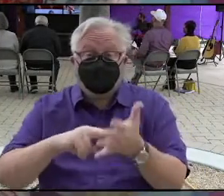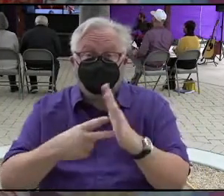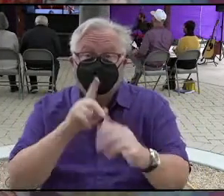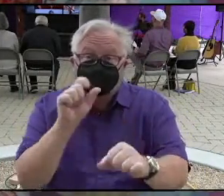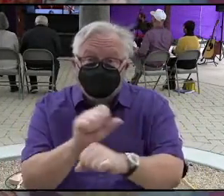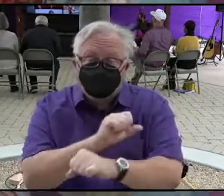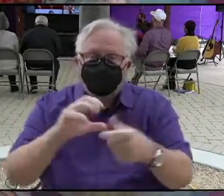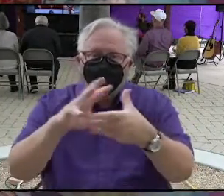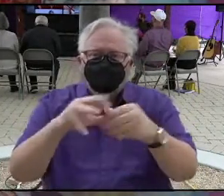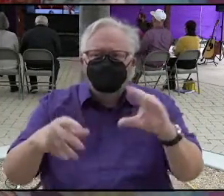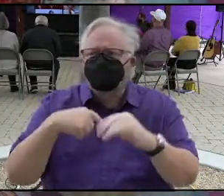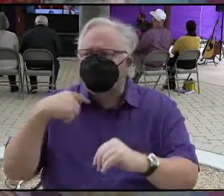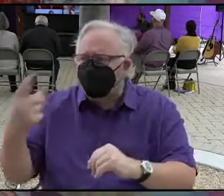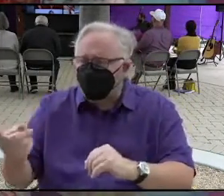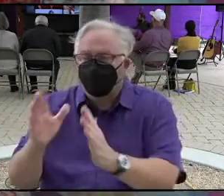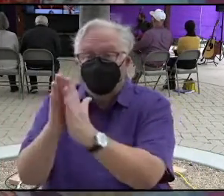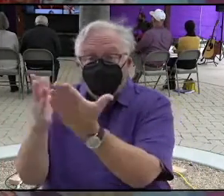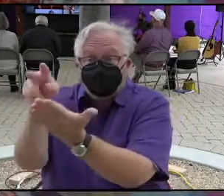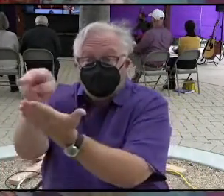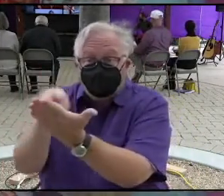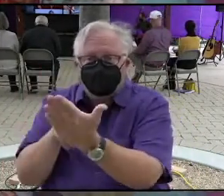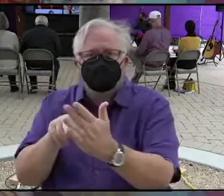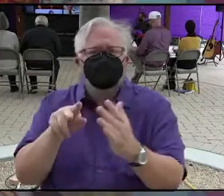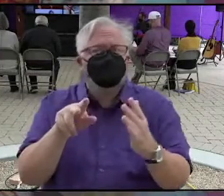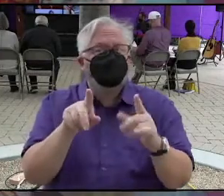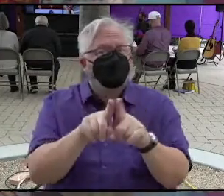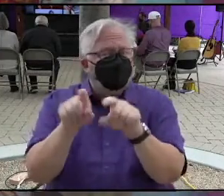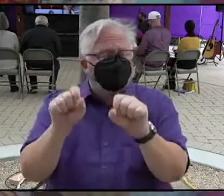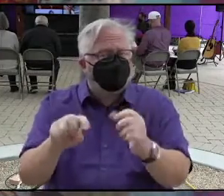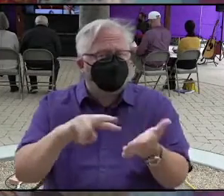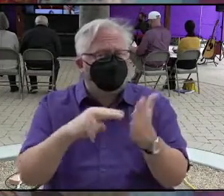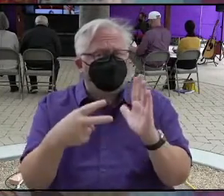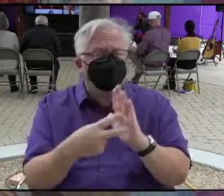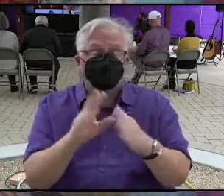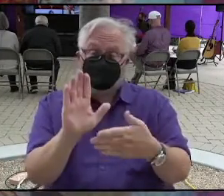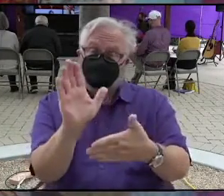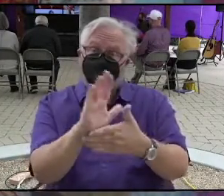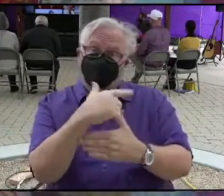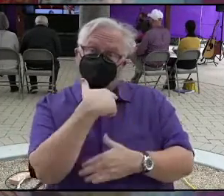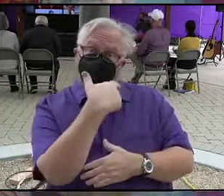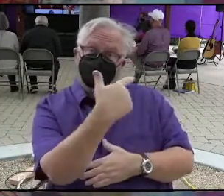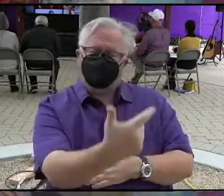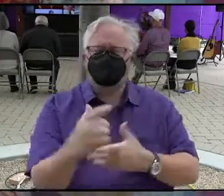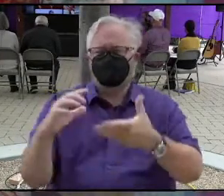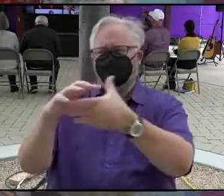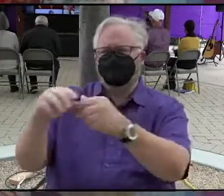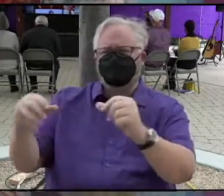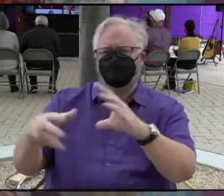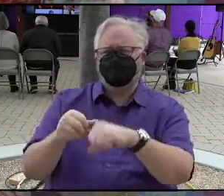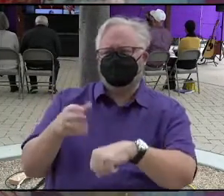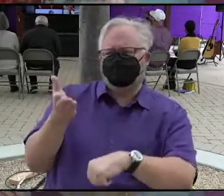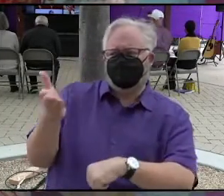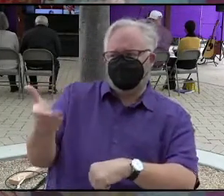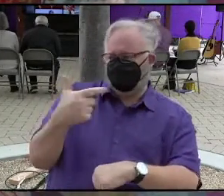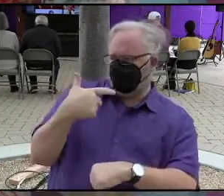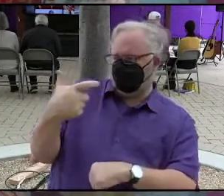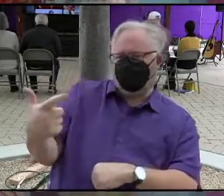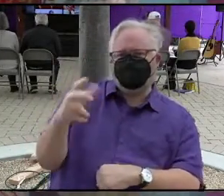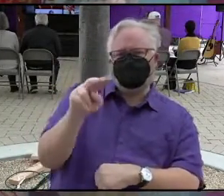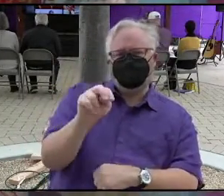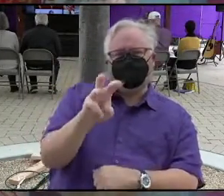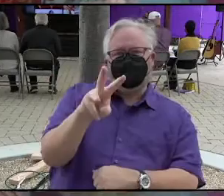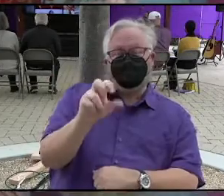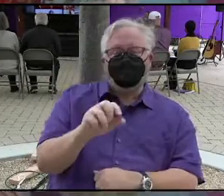read, but it could also mean the movies we watch, the stories we encounter in the news, or the stories we tell